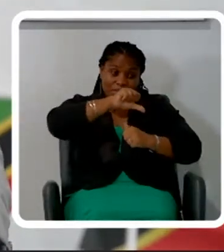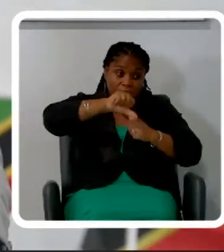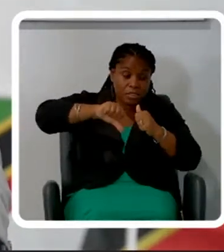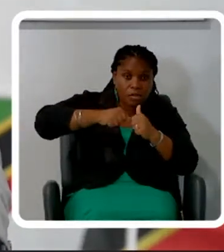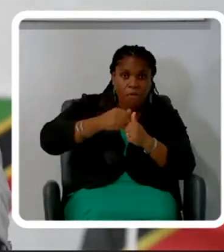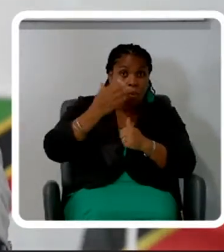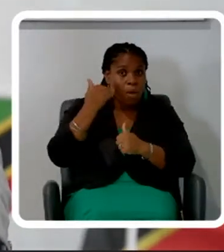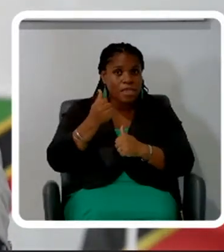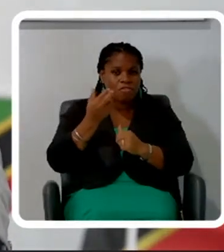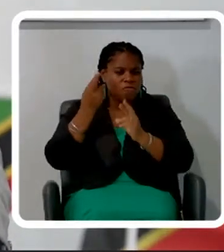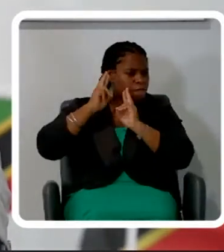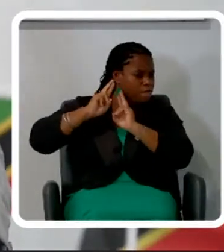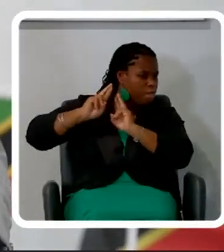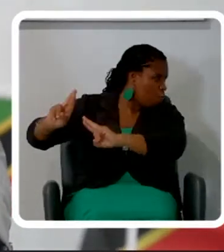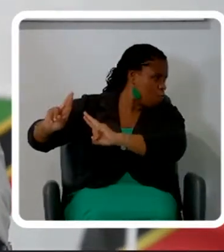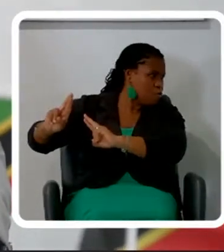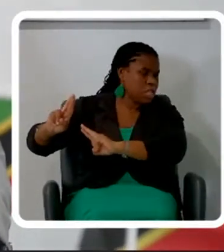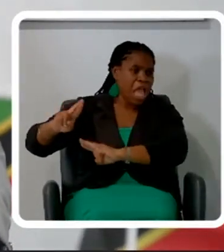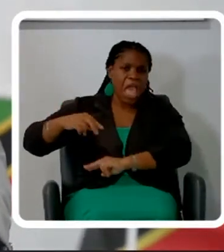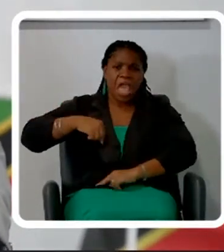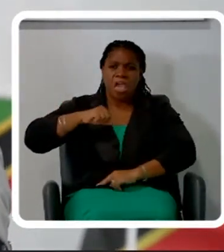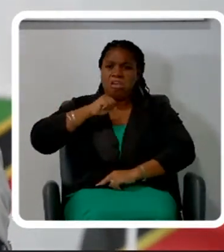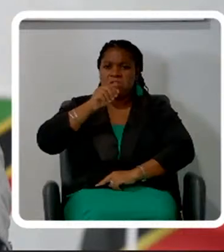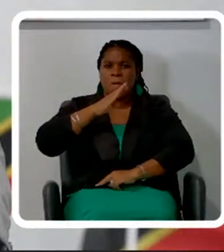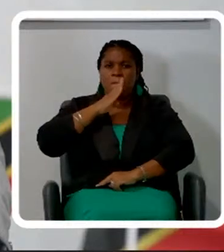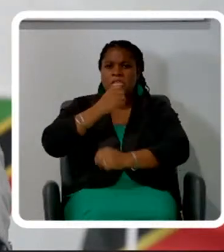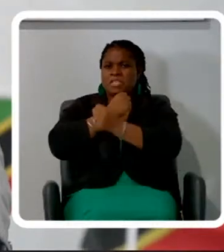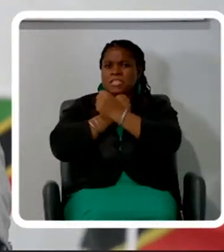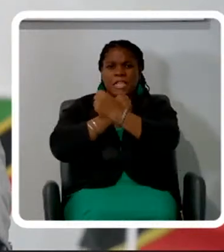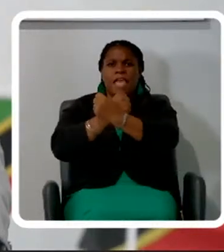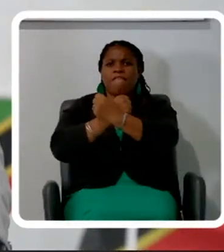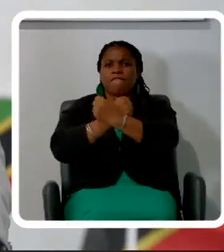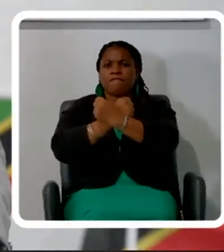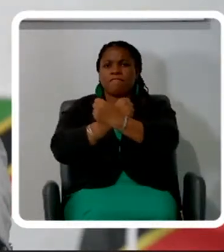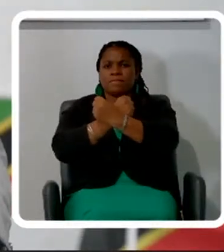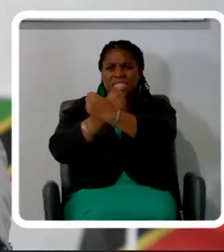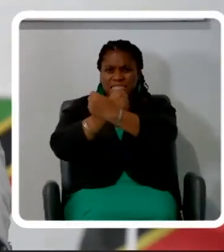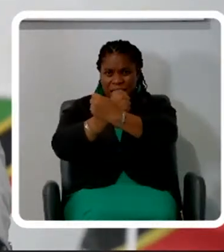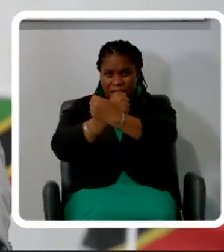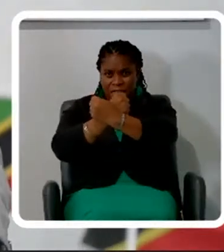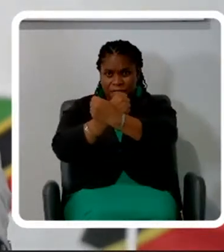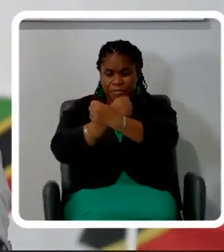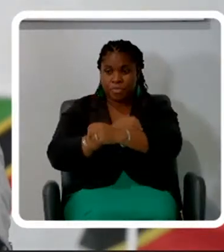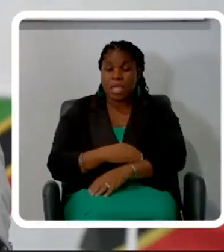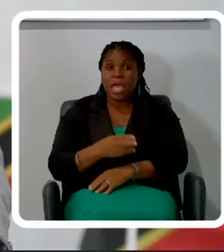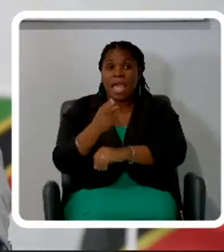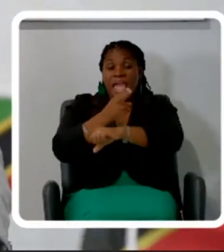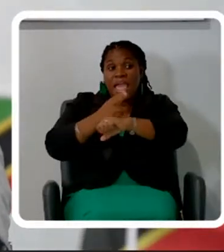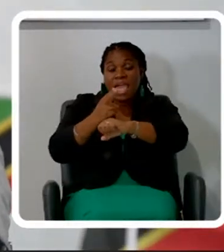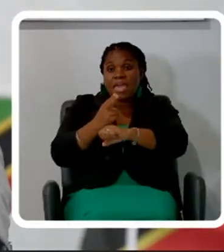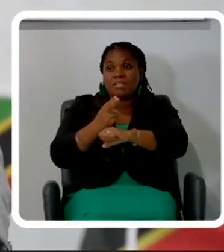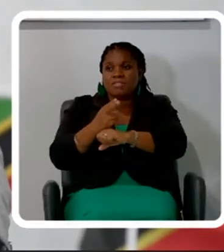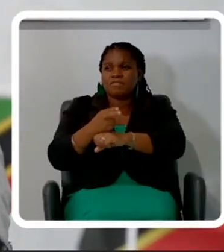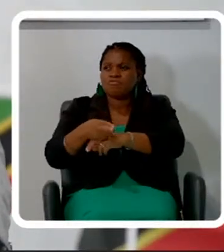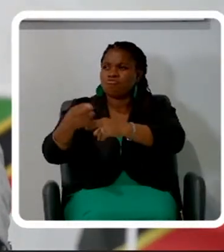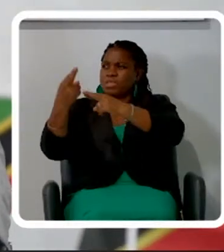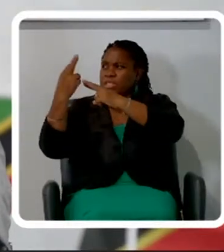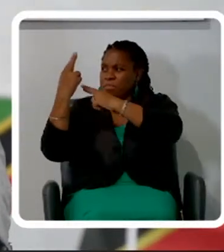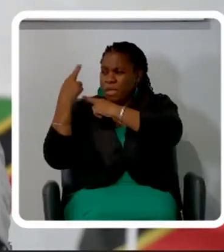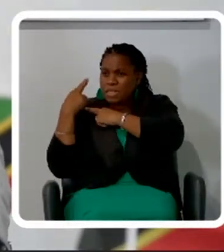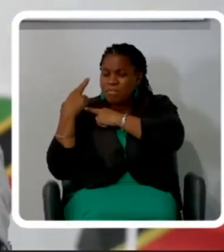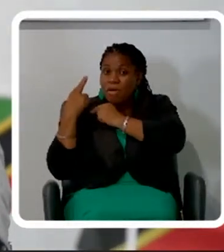be a colony of anyone else. Haiti was responsible